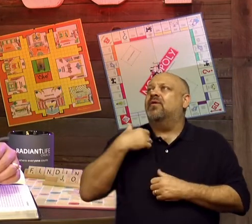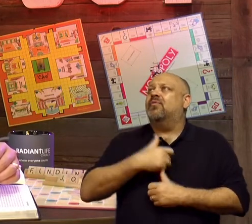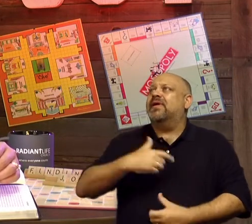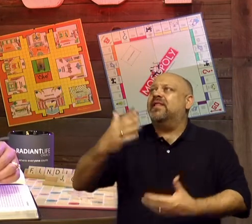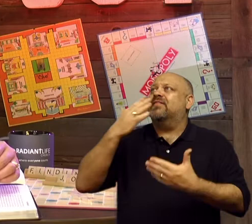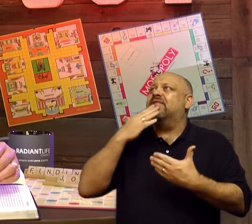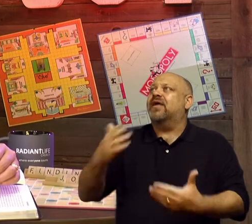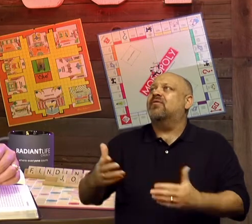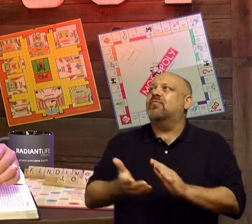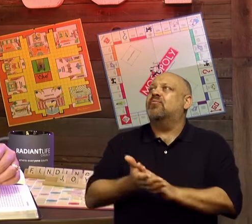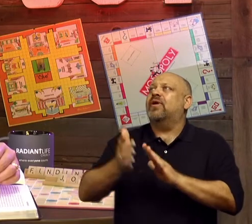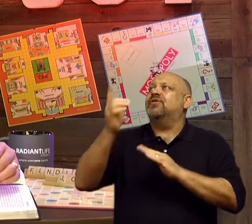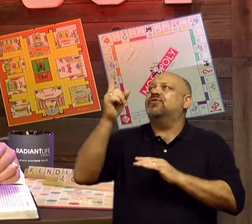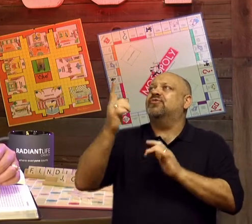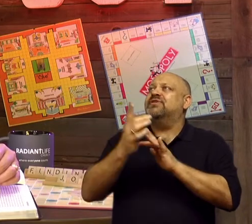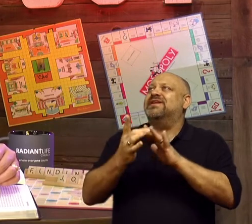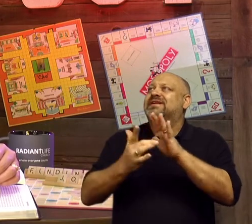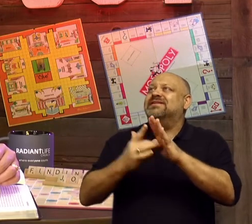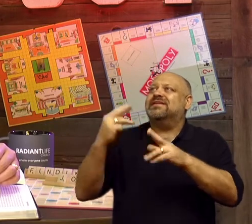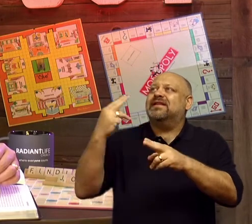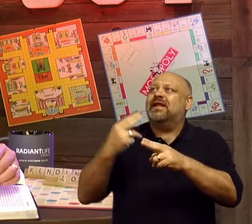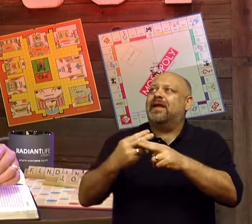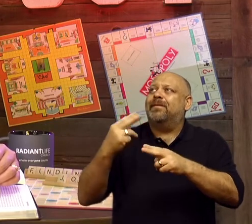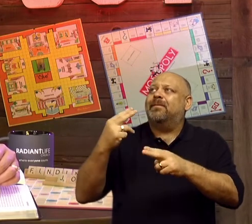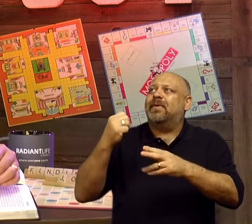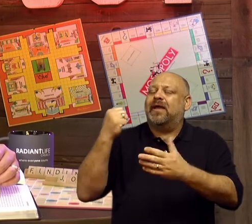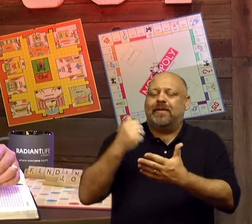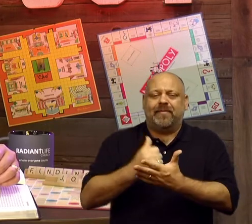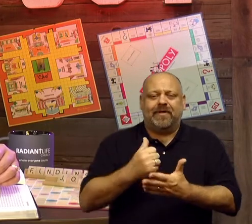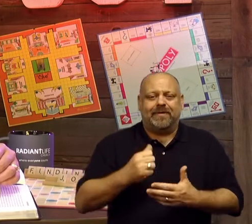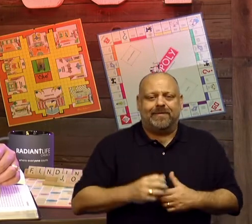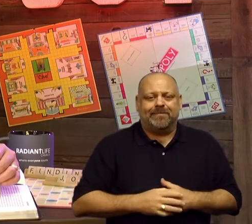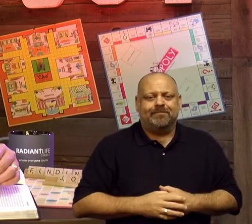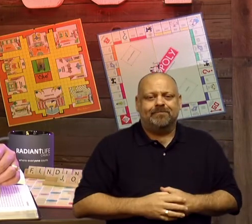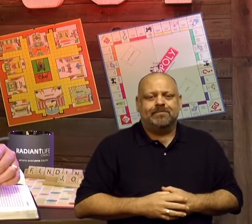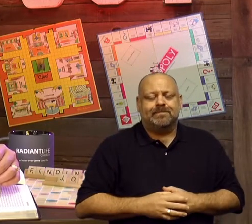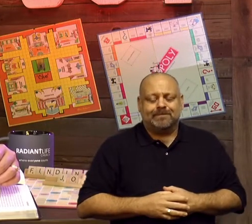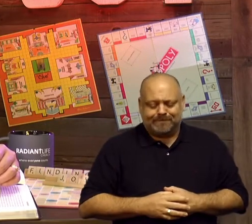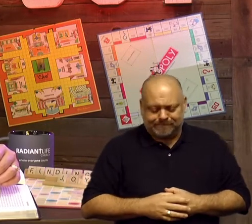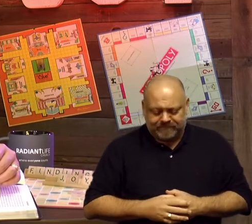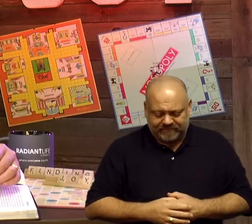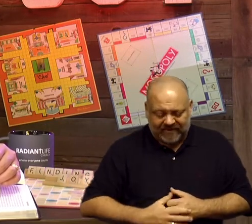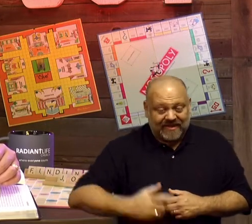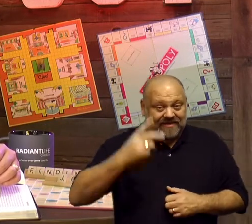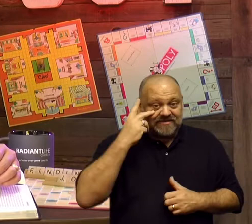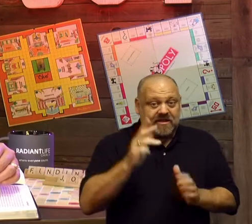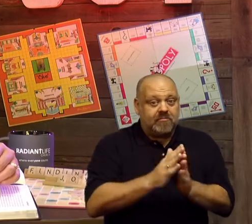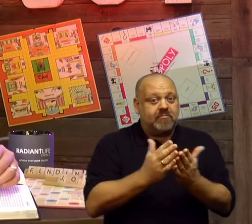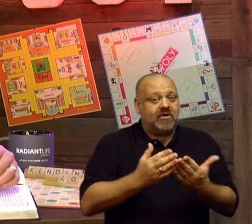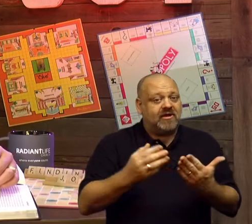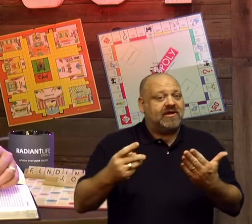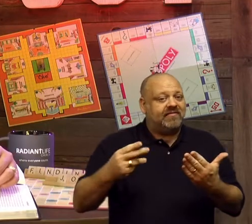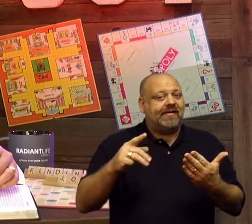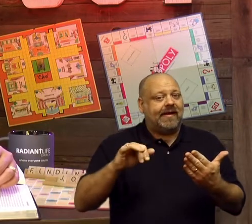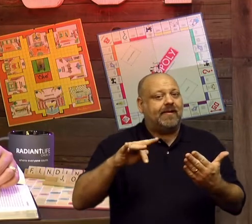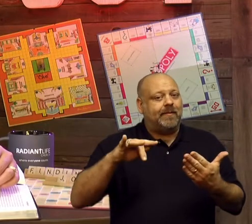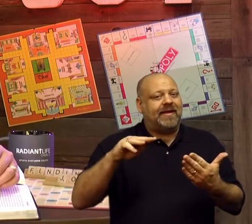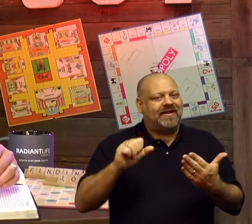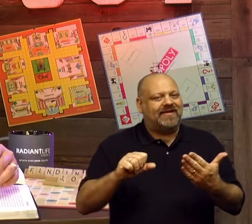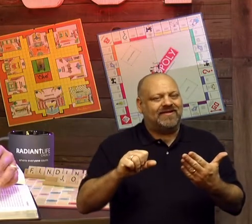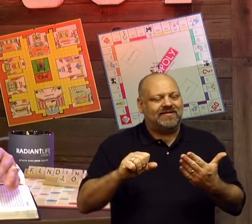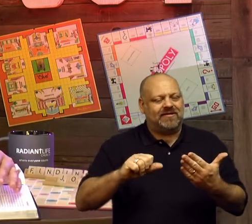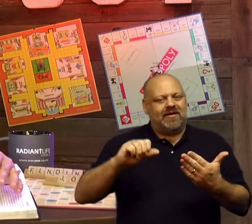overflowing. We thank you and we praise you in Jesus' name. Amen. See, the book of